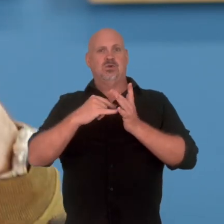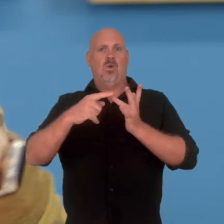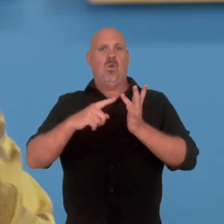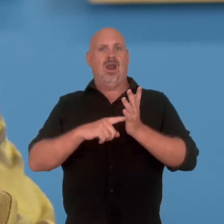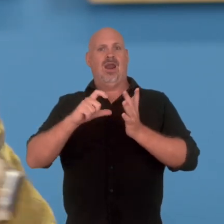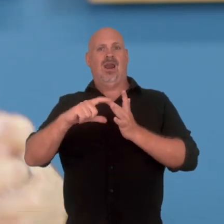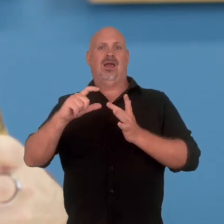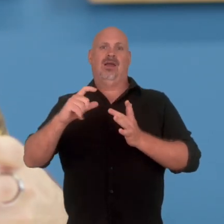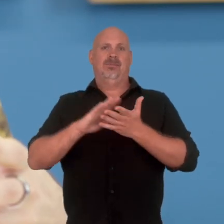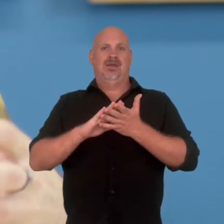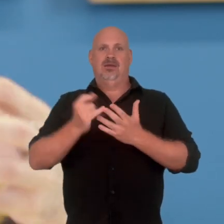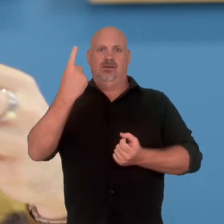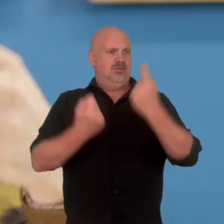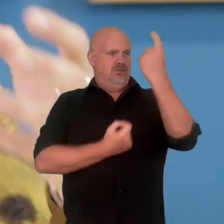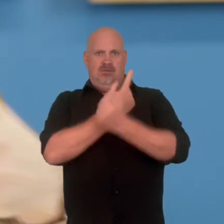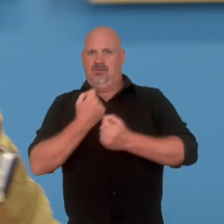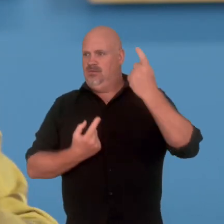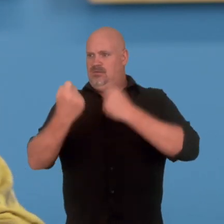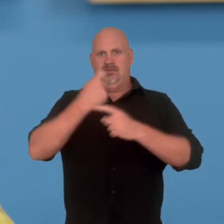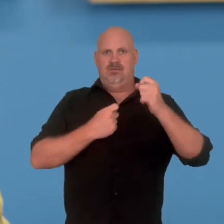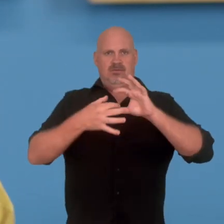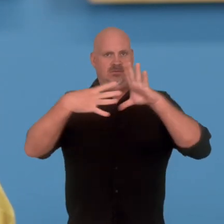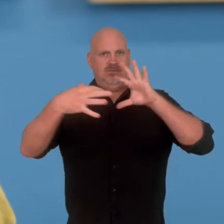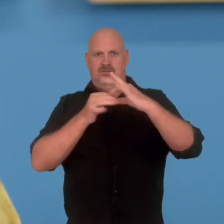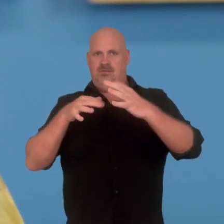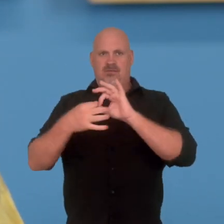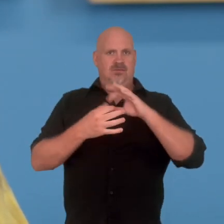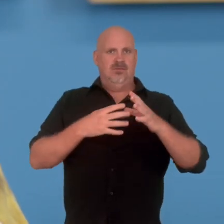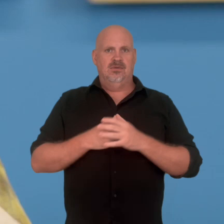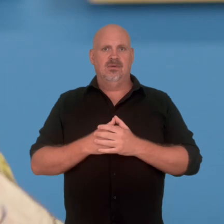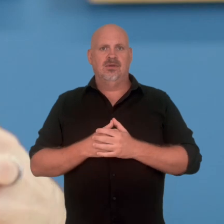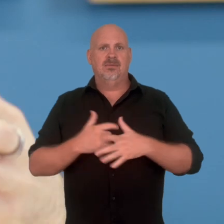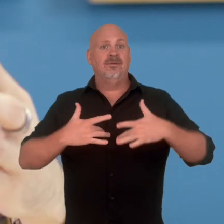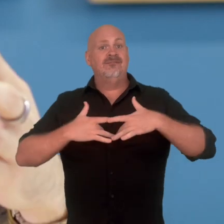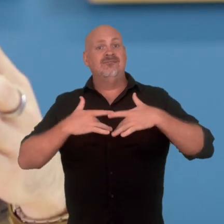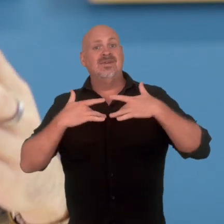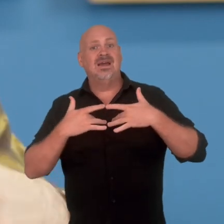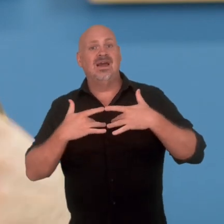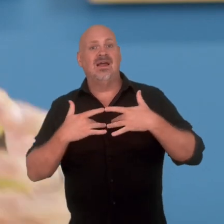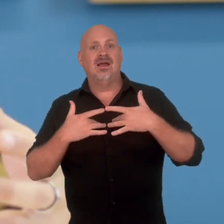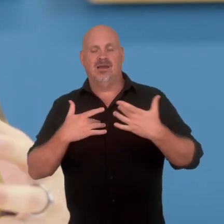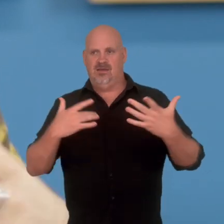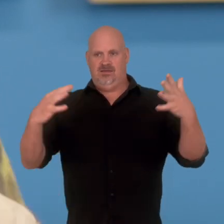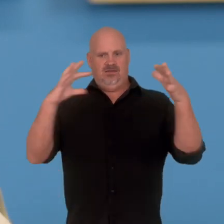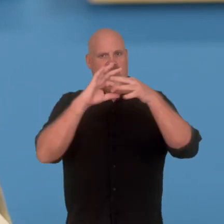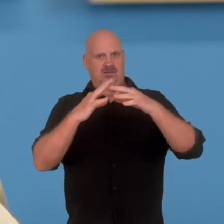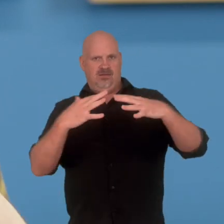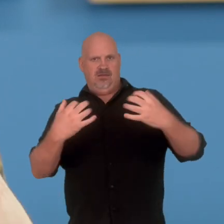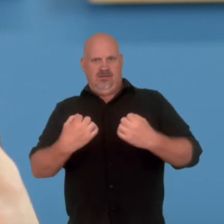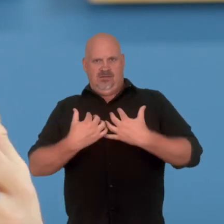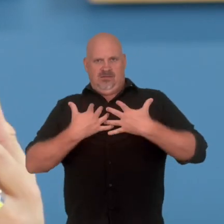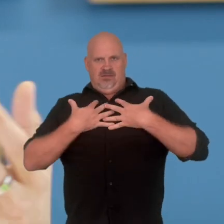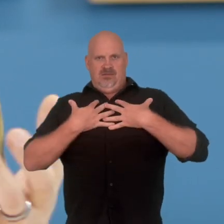happen in a disconnected way. But the feeling that they create together is actually very interesting and